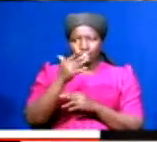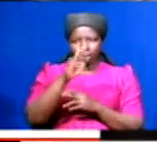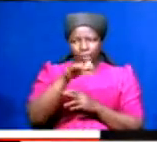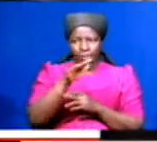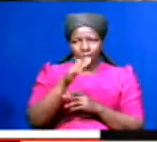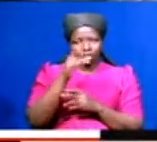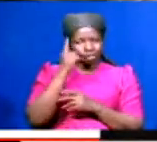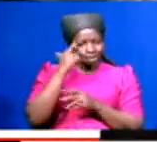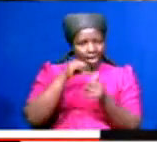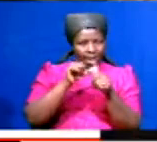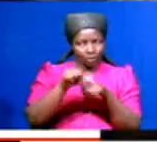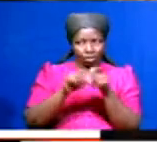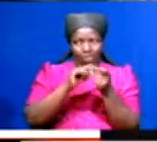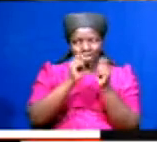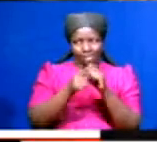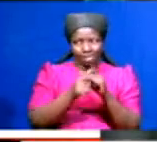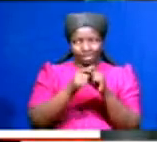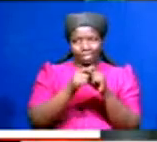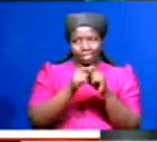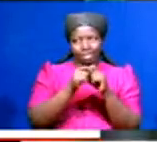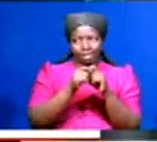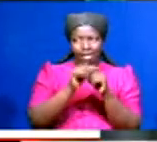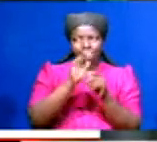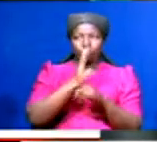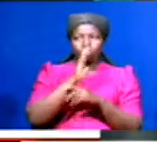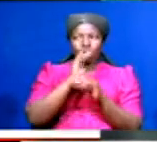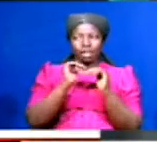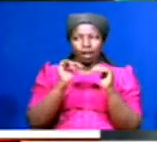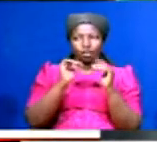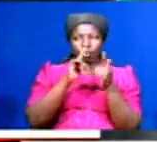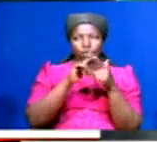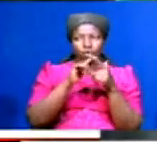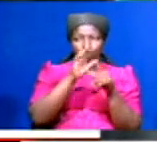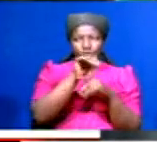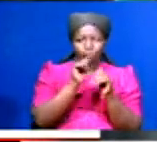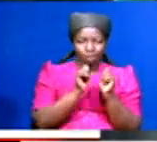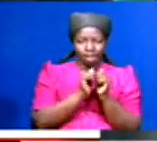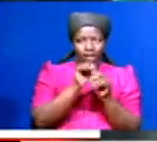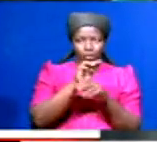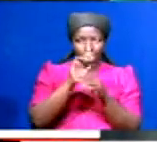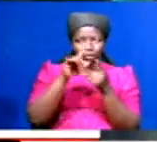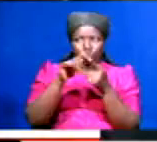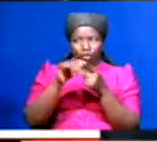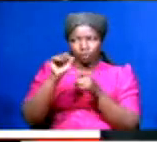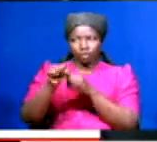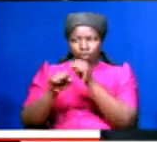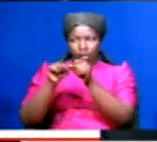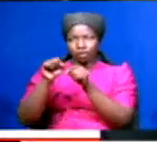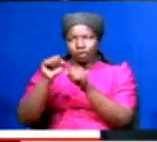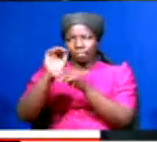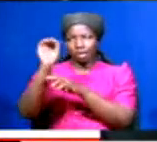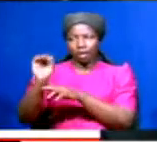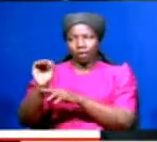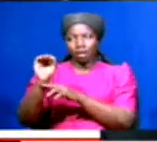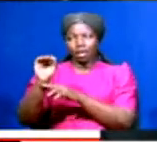current numerical figure of 10 trillion shillings to a debt anchor of 55% of debt to GDP. The